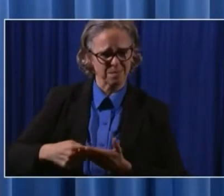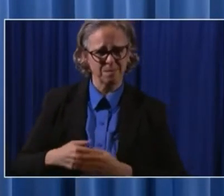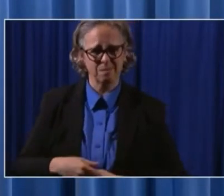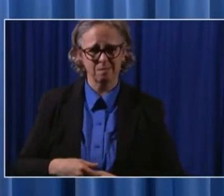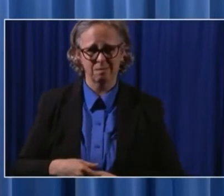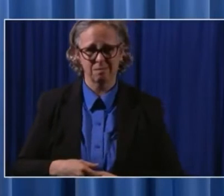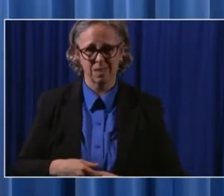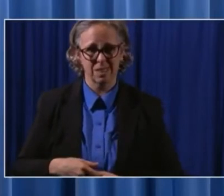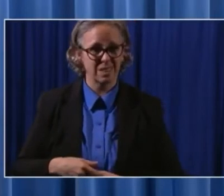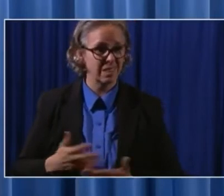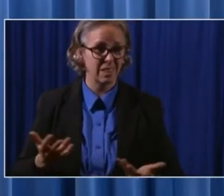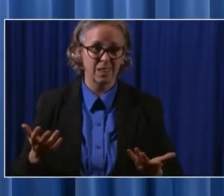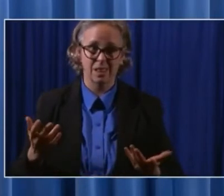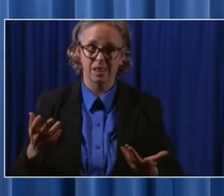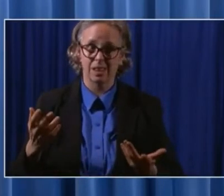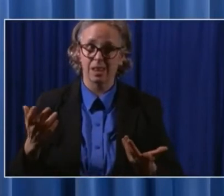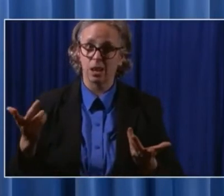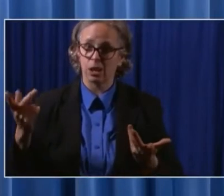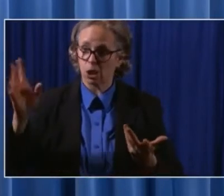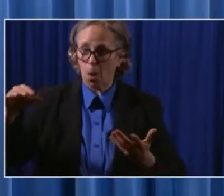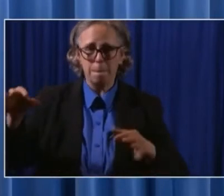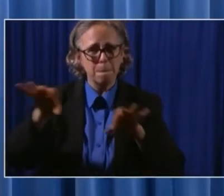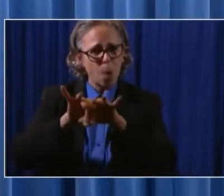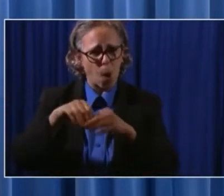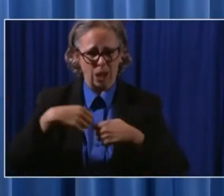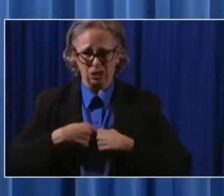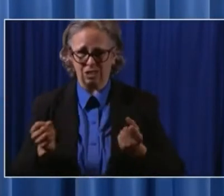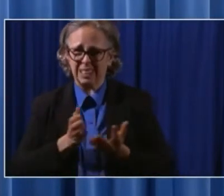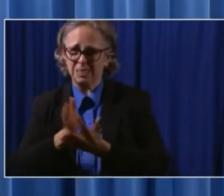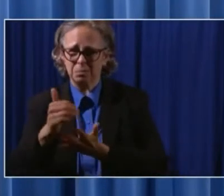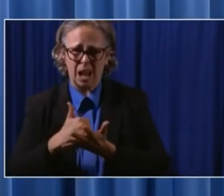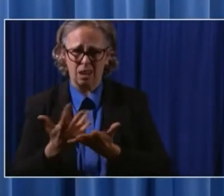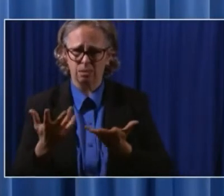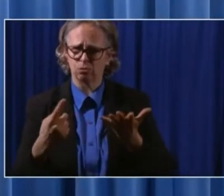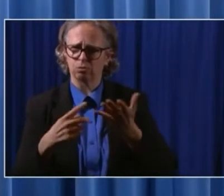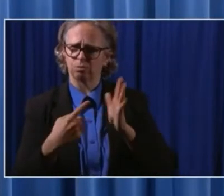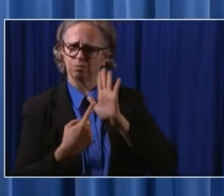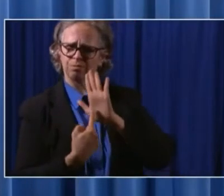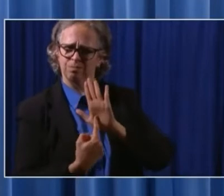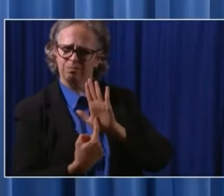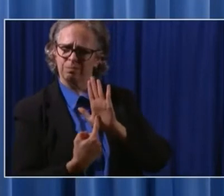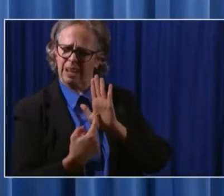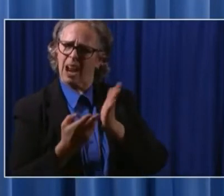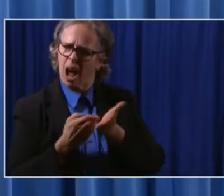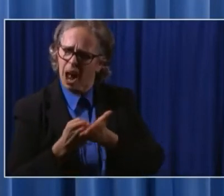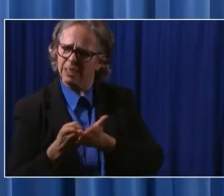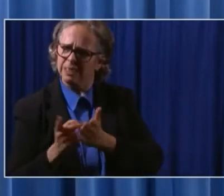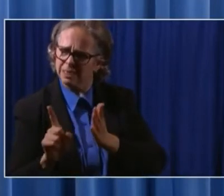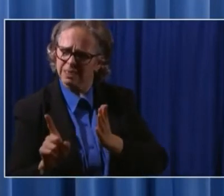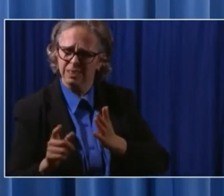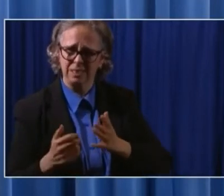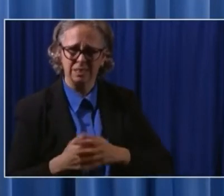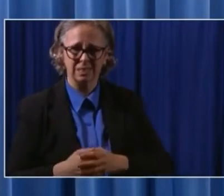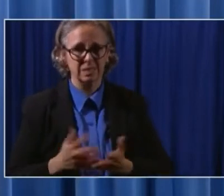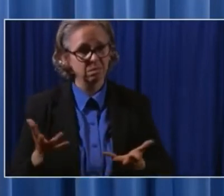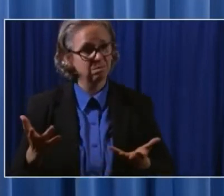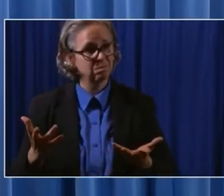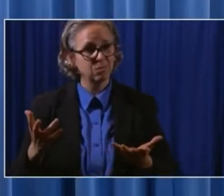We have to live with what the Supreme Court has said in regard to the First Amendment and free